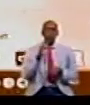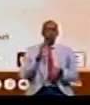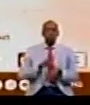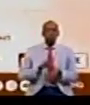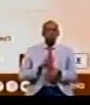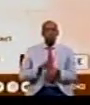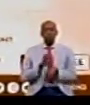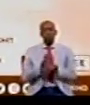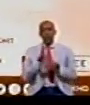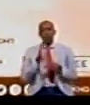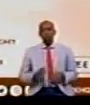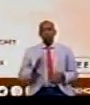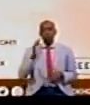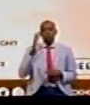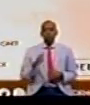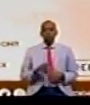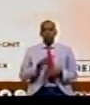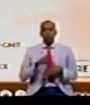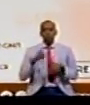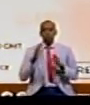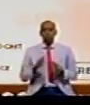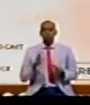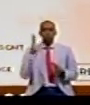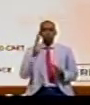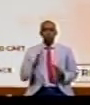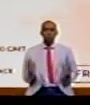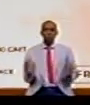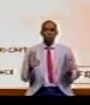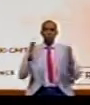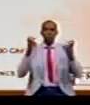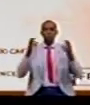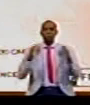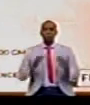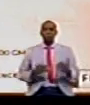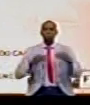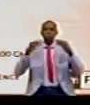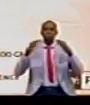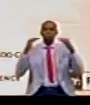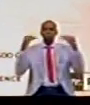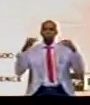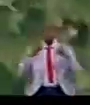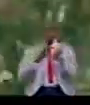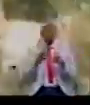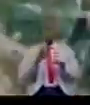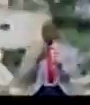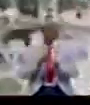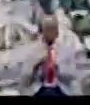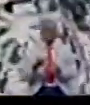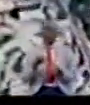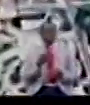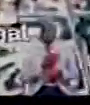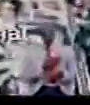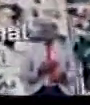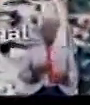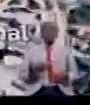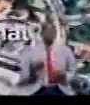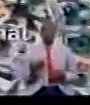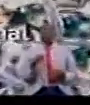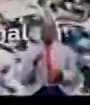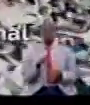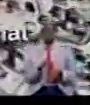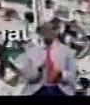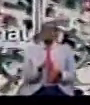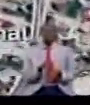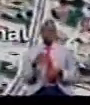in our family, O God, tonight we command that stormy wind to be still tonight in the name of Jesus Christ.